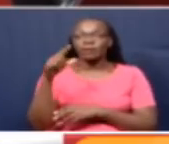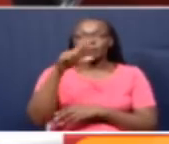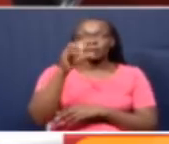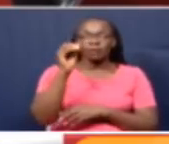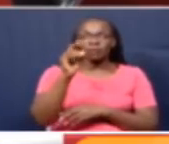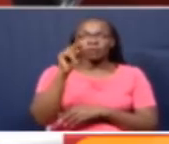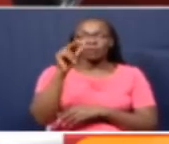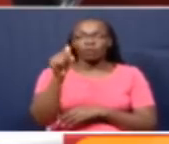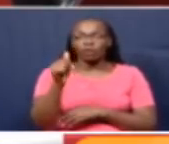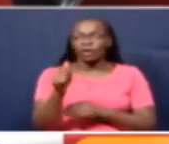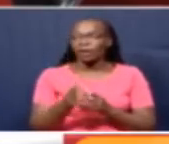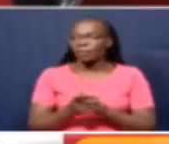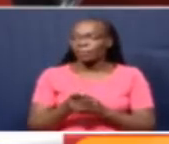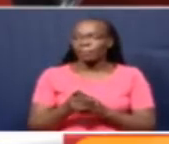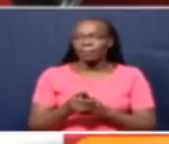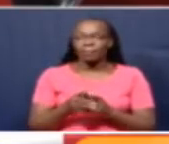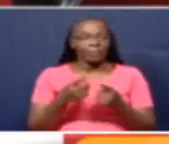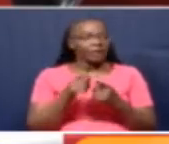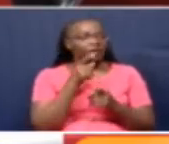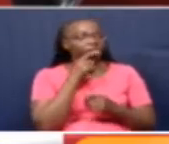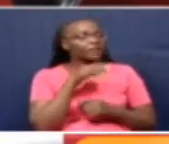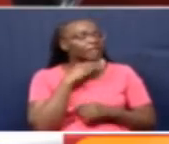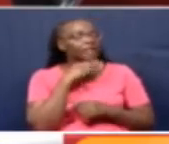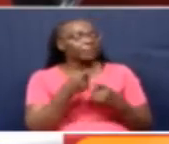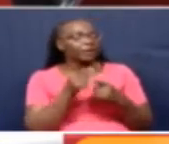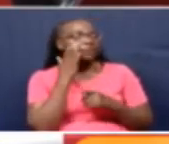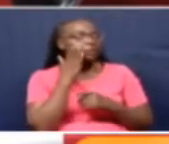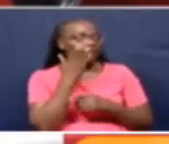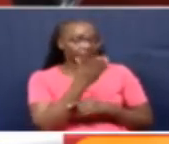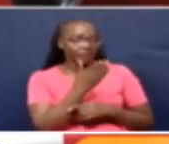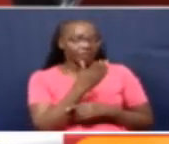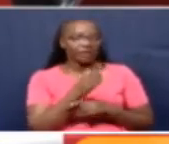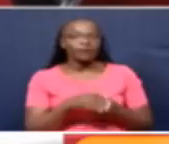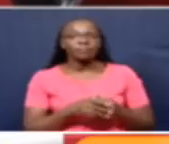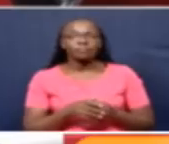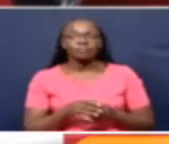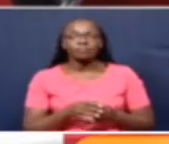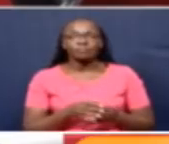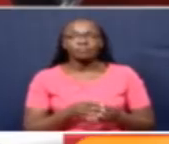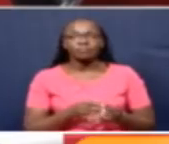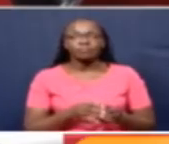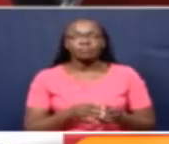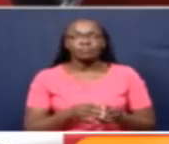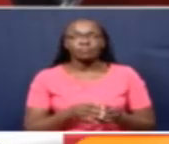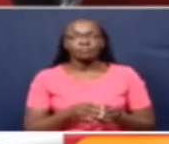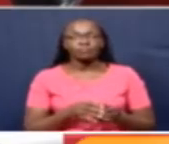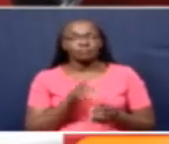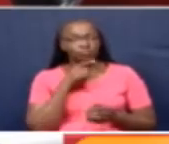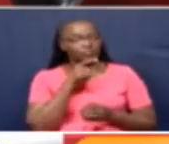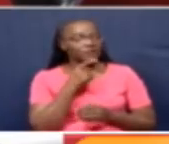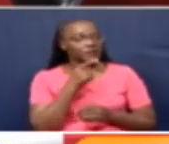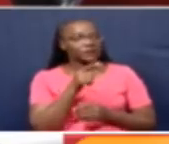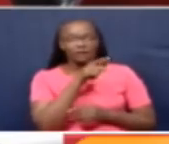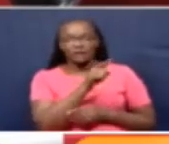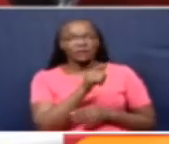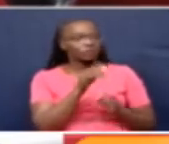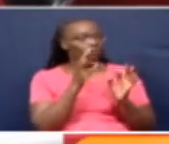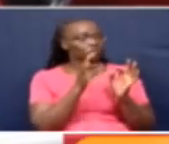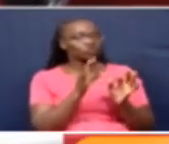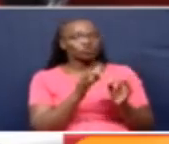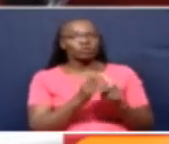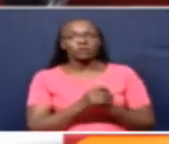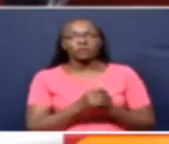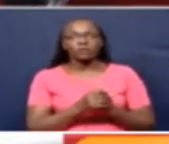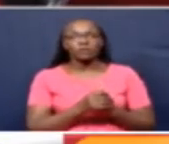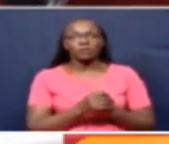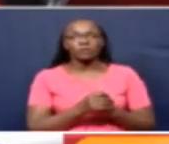Yeah. Father died, but the mama is high. Yes, yes. Wonderful lady. Yeah. Kip says, you're the coolest. Thank you very much. You're the coolest. Thank you. I'm telling you,